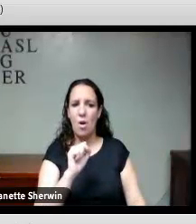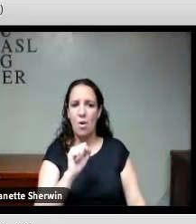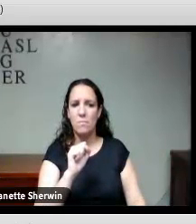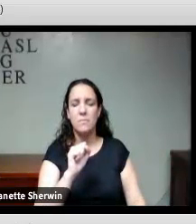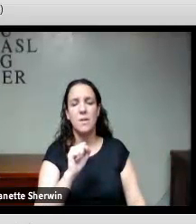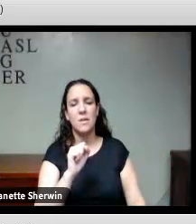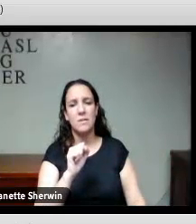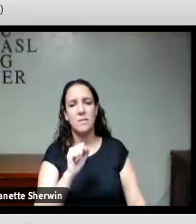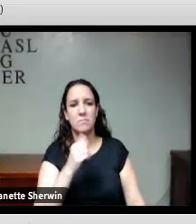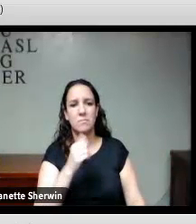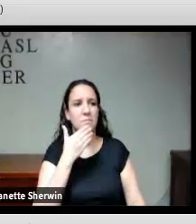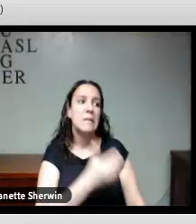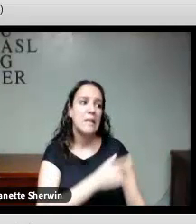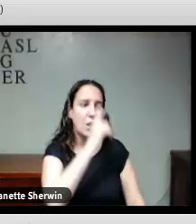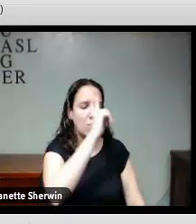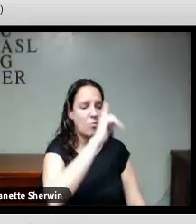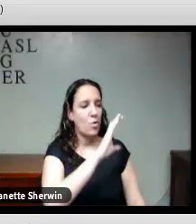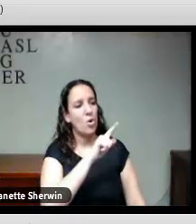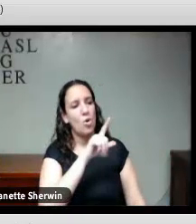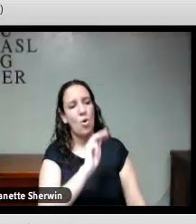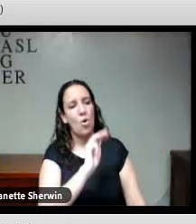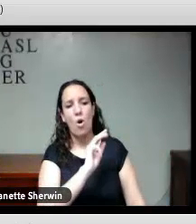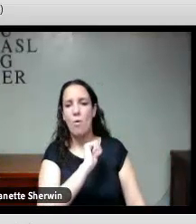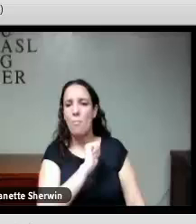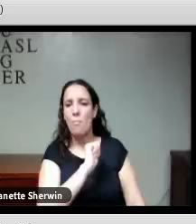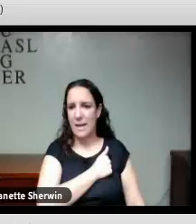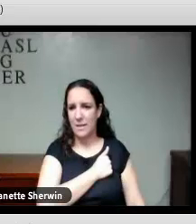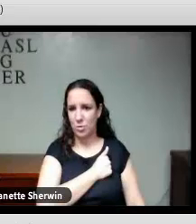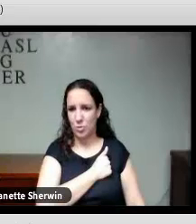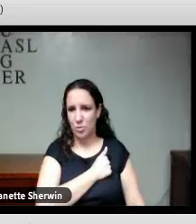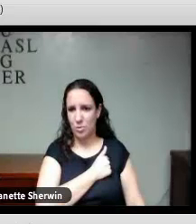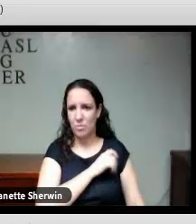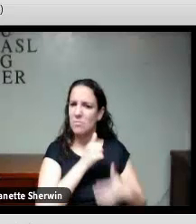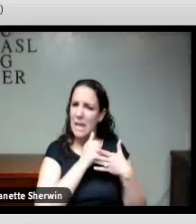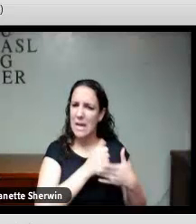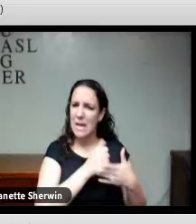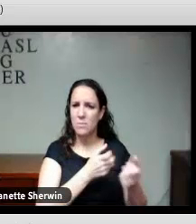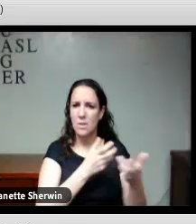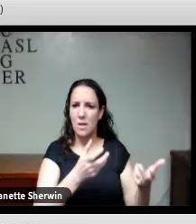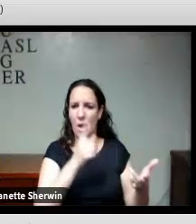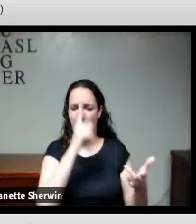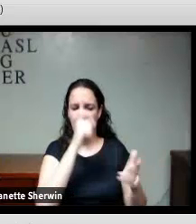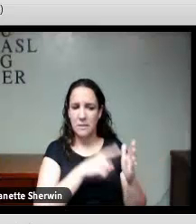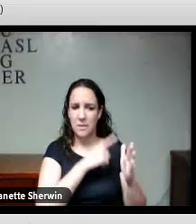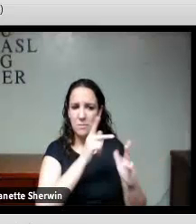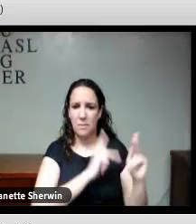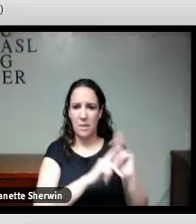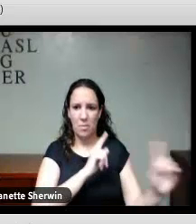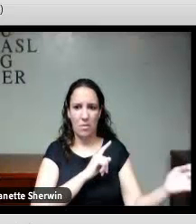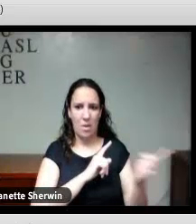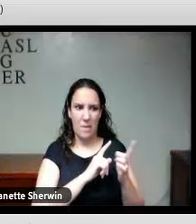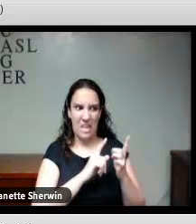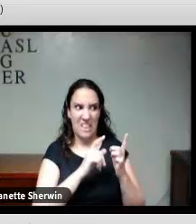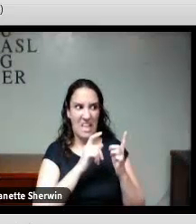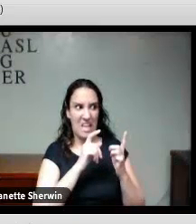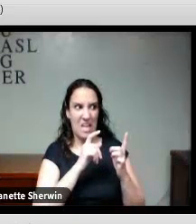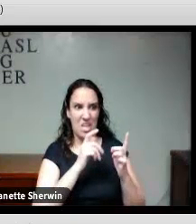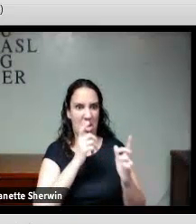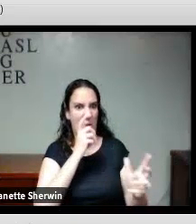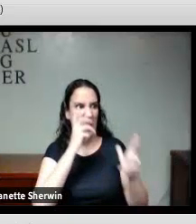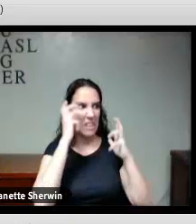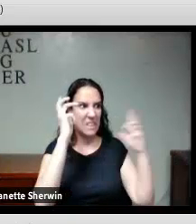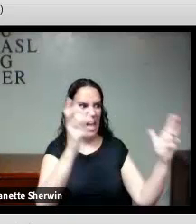your calm attitude. That helps a lot because we do have people that come in and get really loud and verbally abusive,